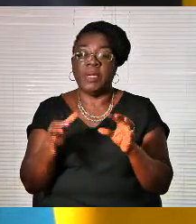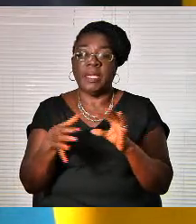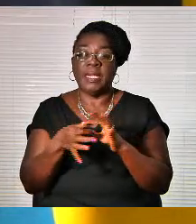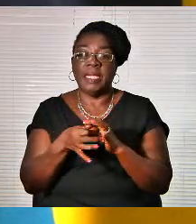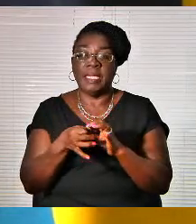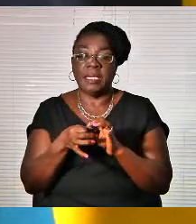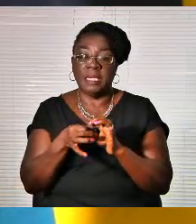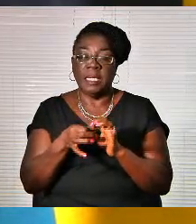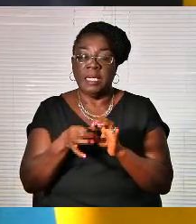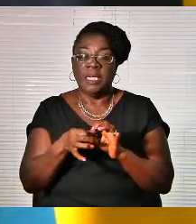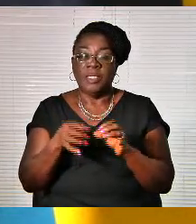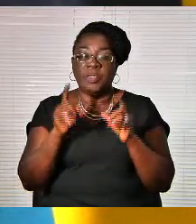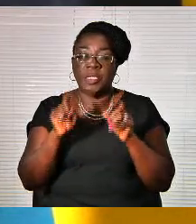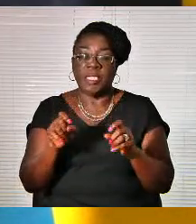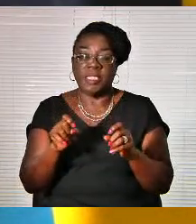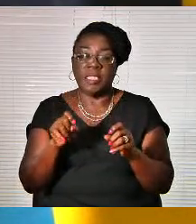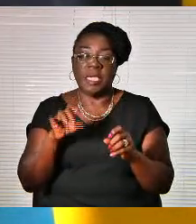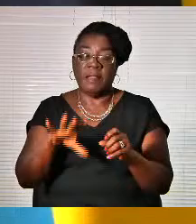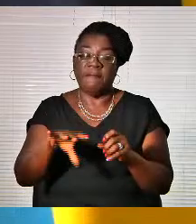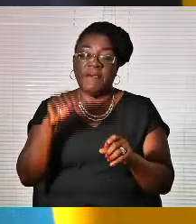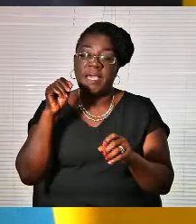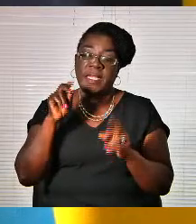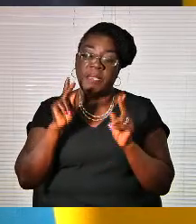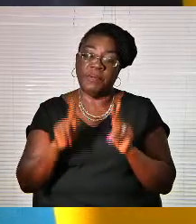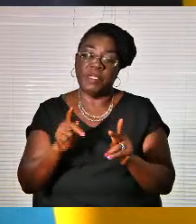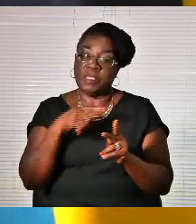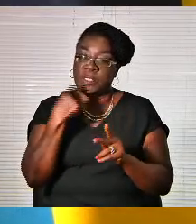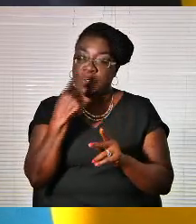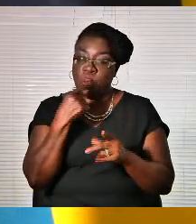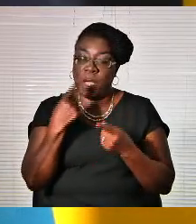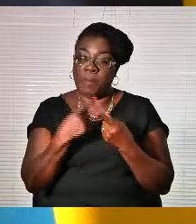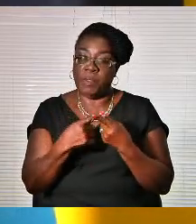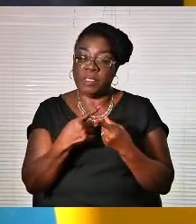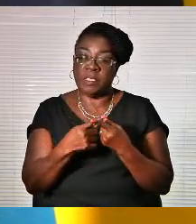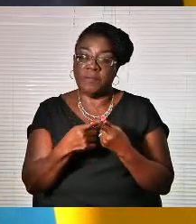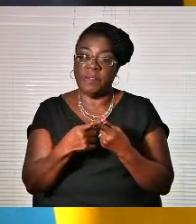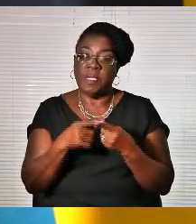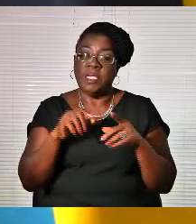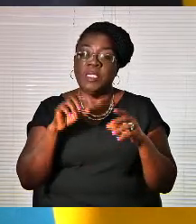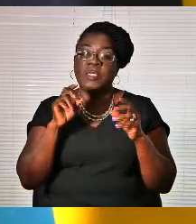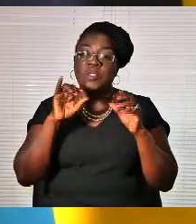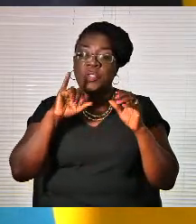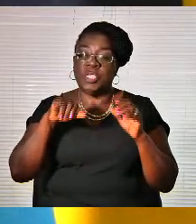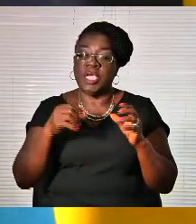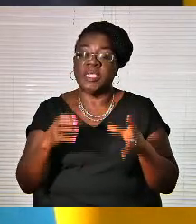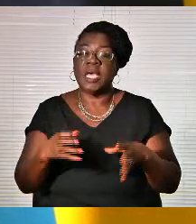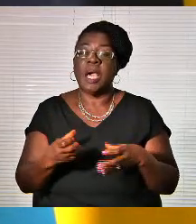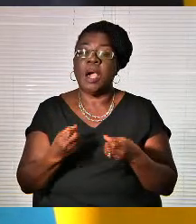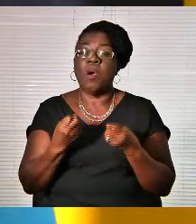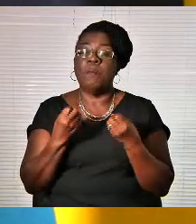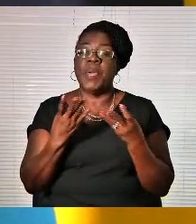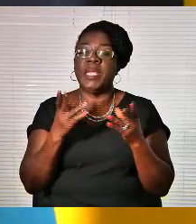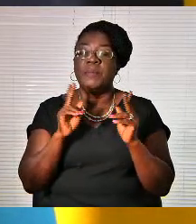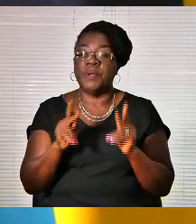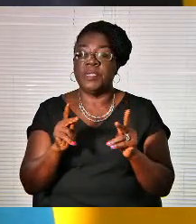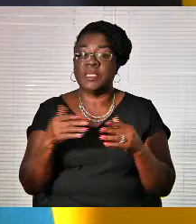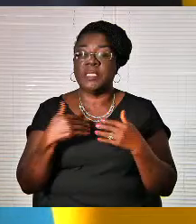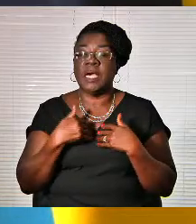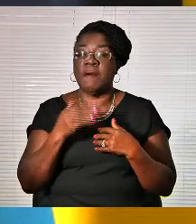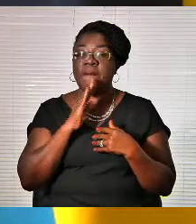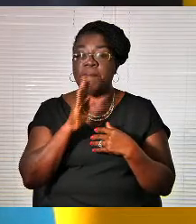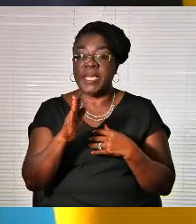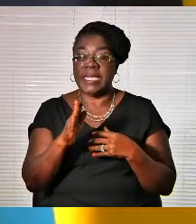cases. So again, can we get an understanding of just how many people have been tested, even if it's an approximate? We still don't know of that